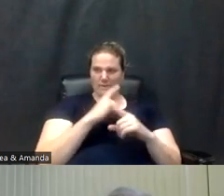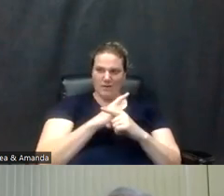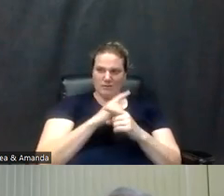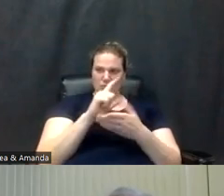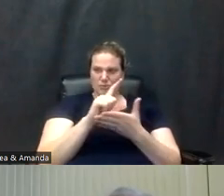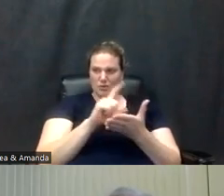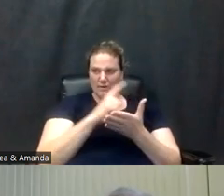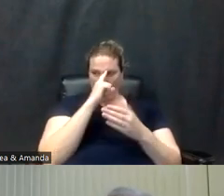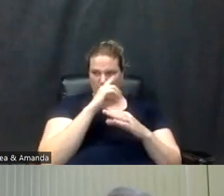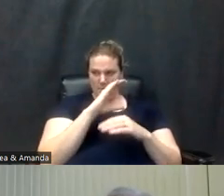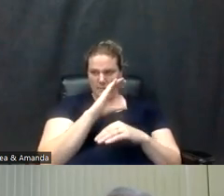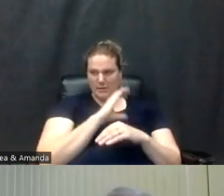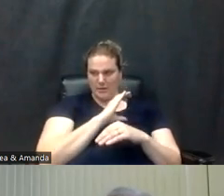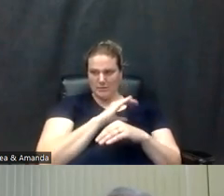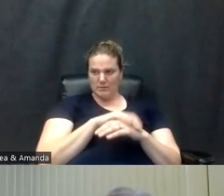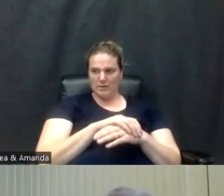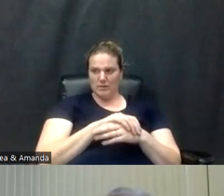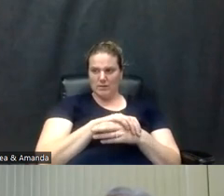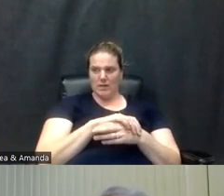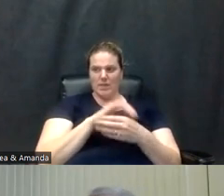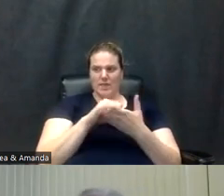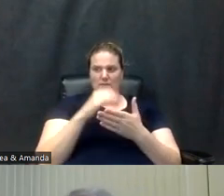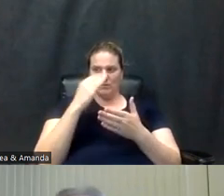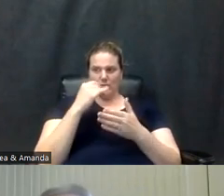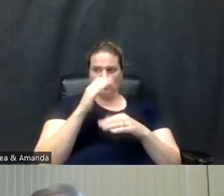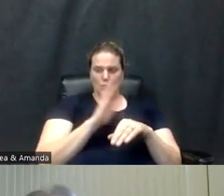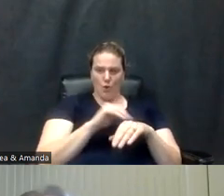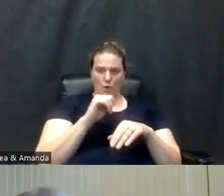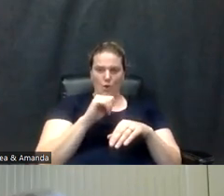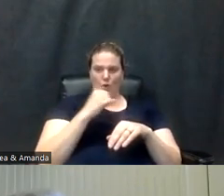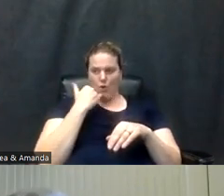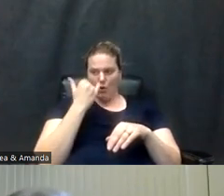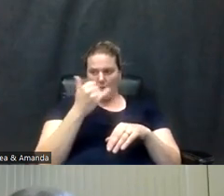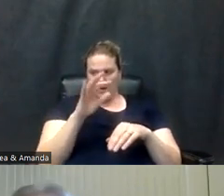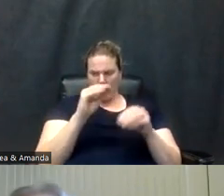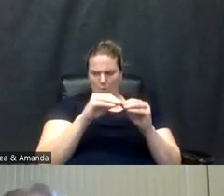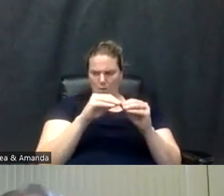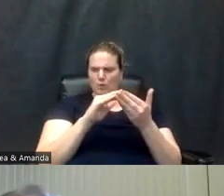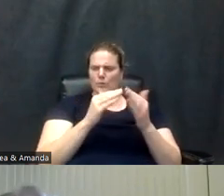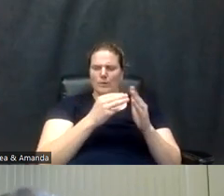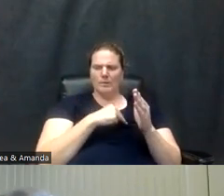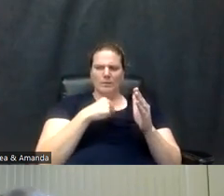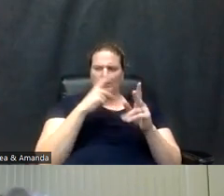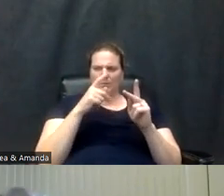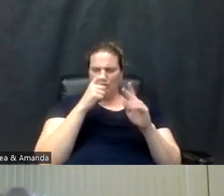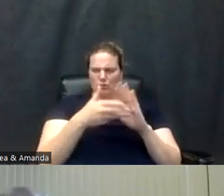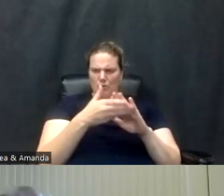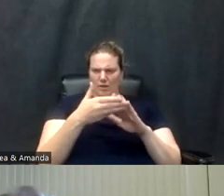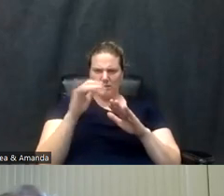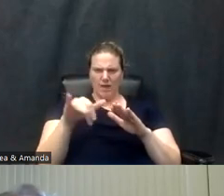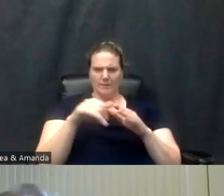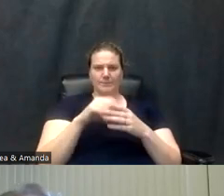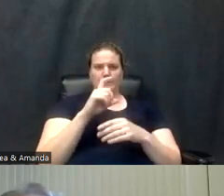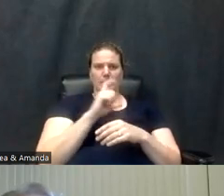And this is one of these things why I need to call and find out more, both from community members and from the people who actually run this thing. But the